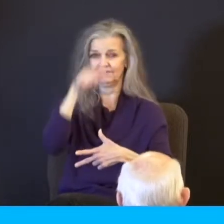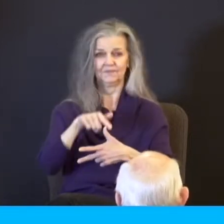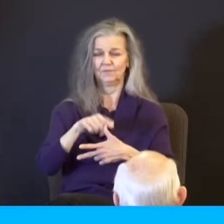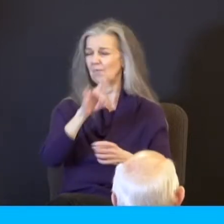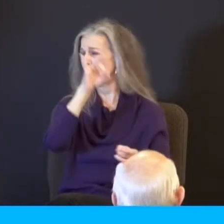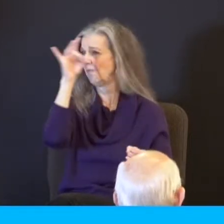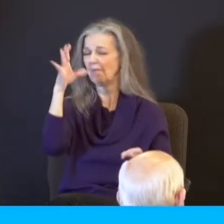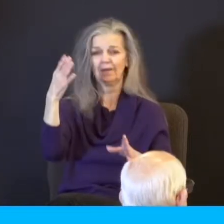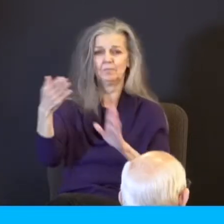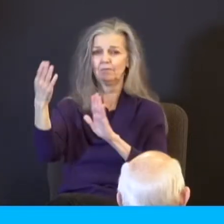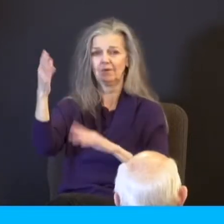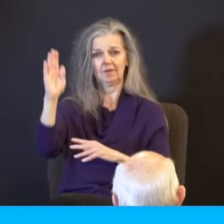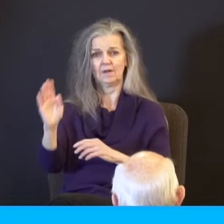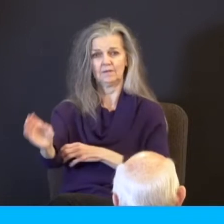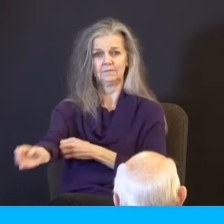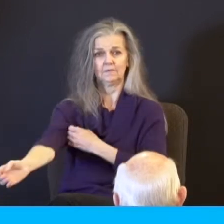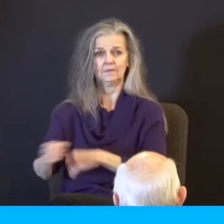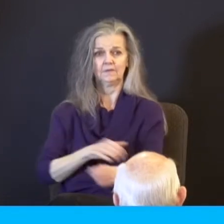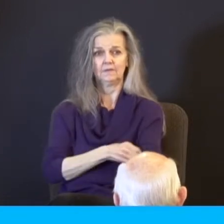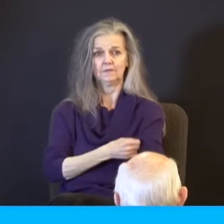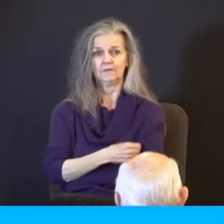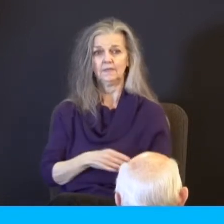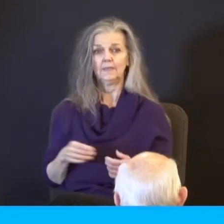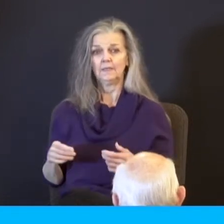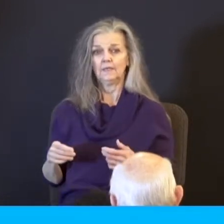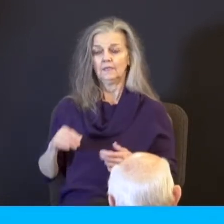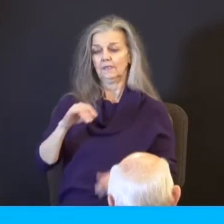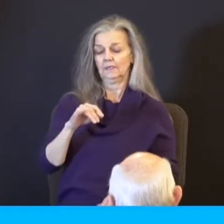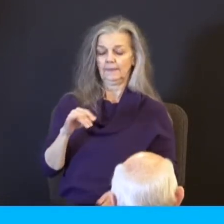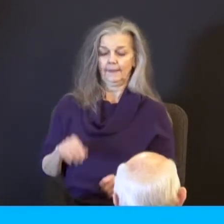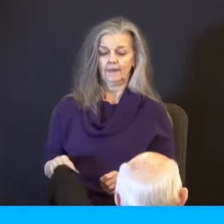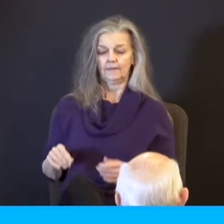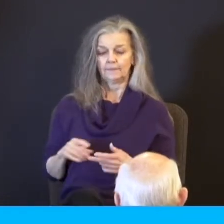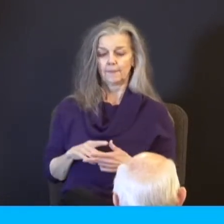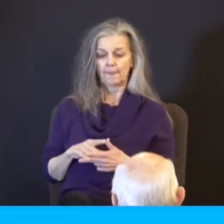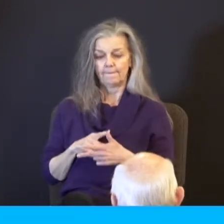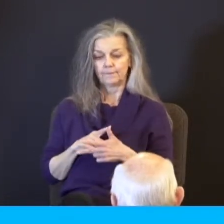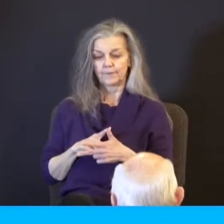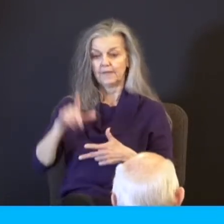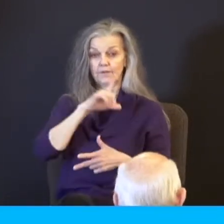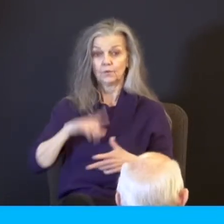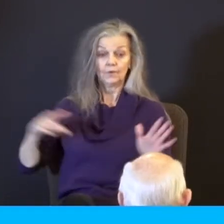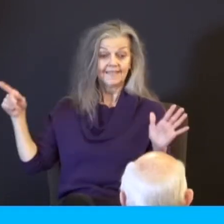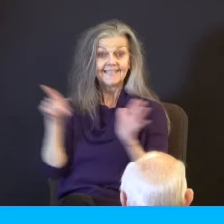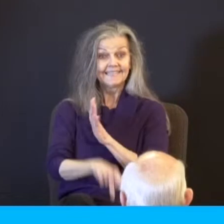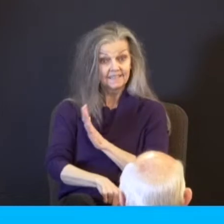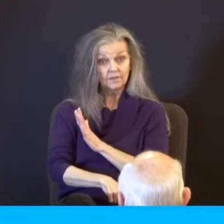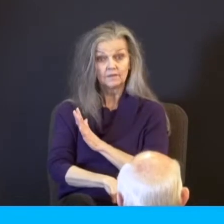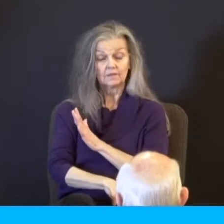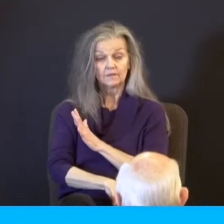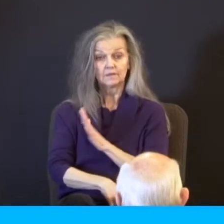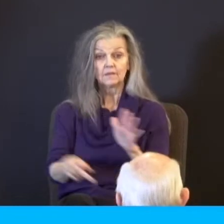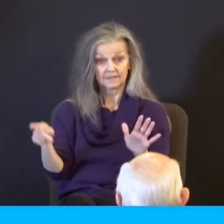Wicked in the sight of the capital Lord. Who's that? Jehovah. And the Lord slew, there's our word